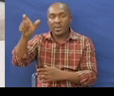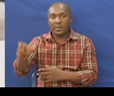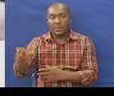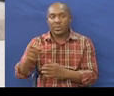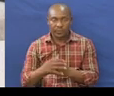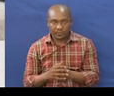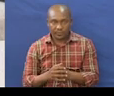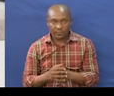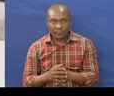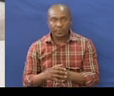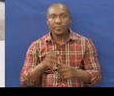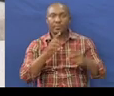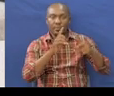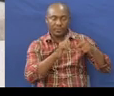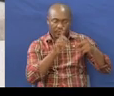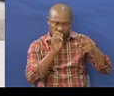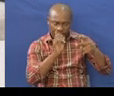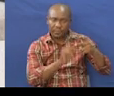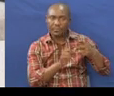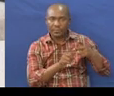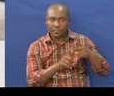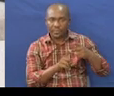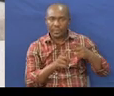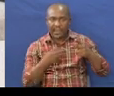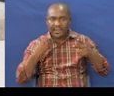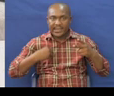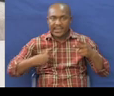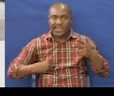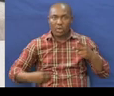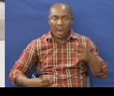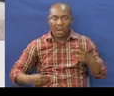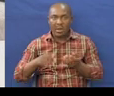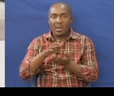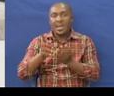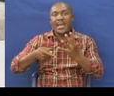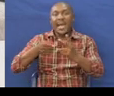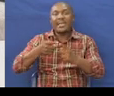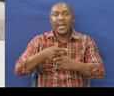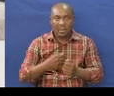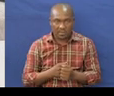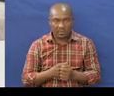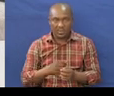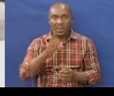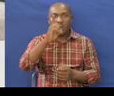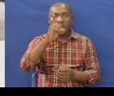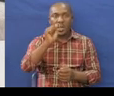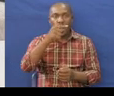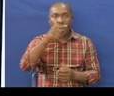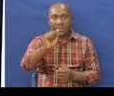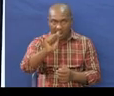of research data is secondary data. These are the data that has been gathered